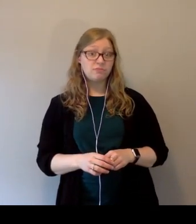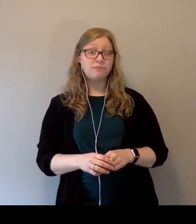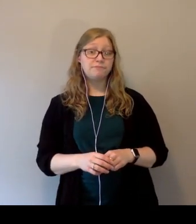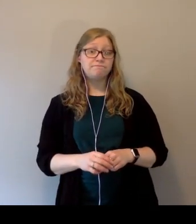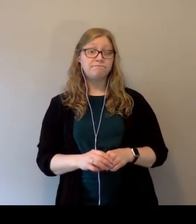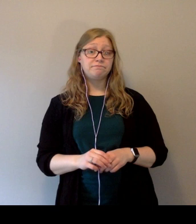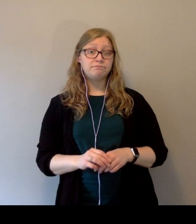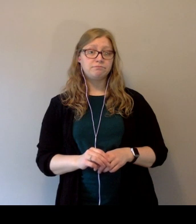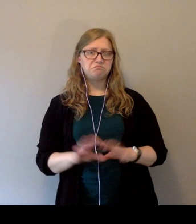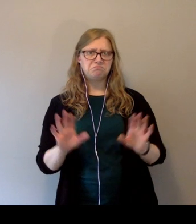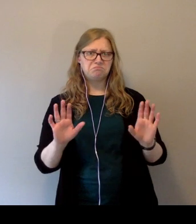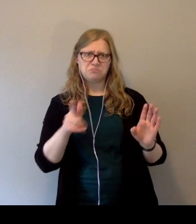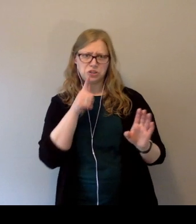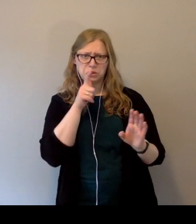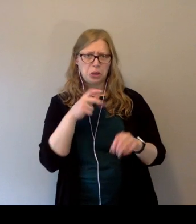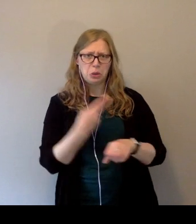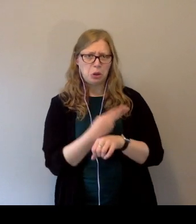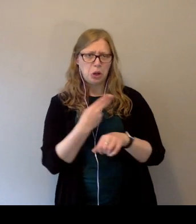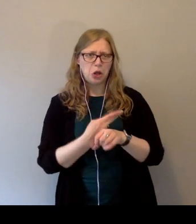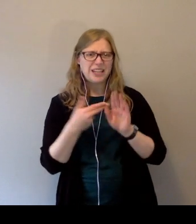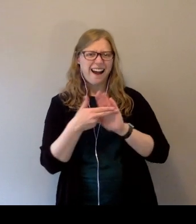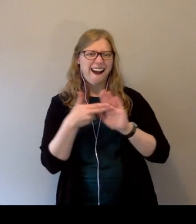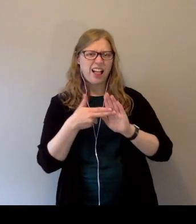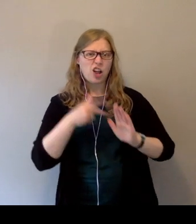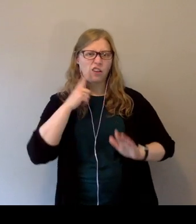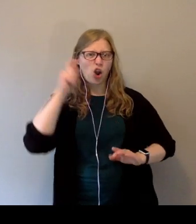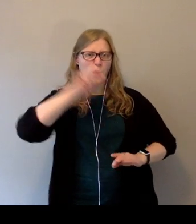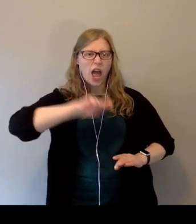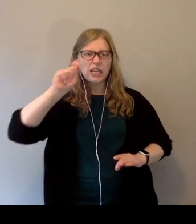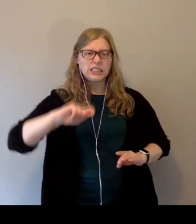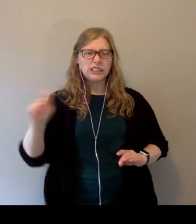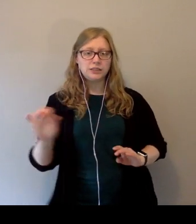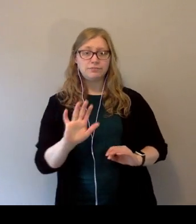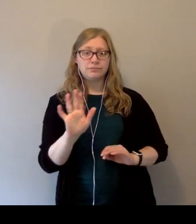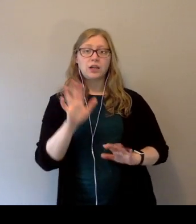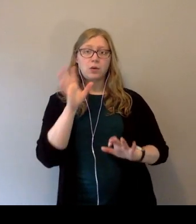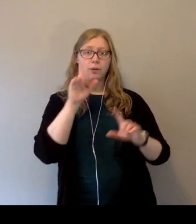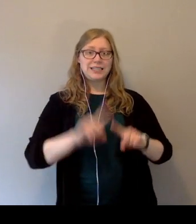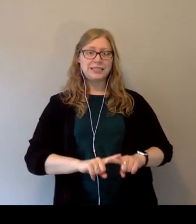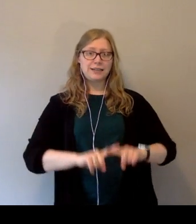I guess I shouldn't use a highlighter for that. Right? So they're going to be different.